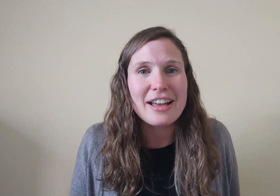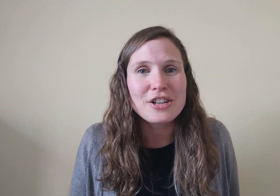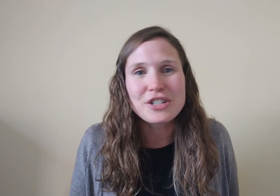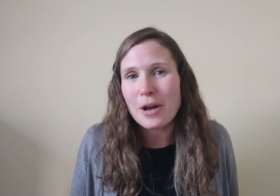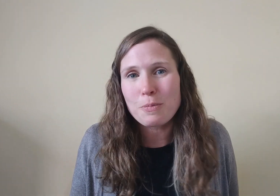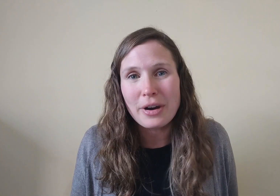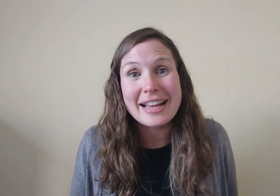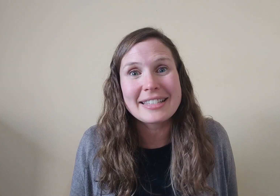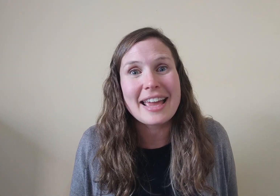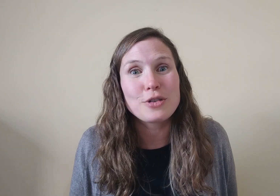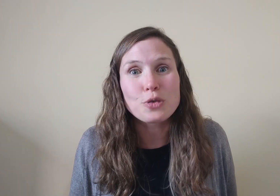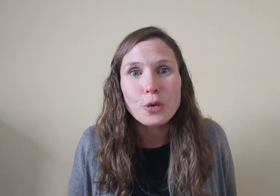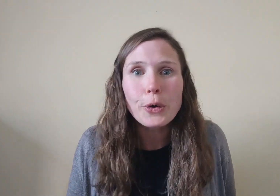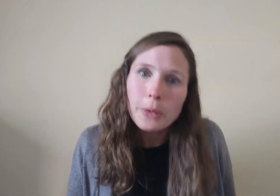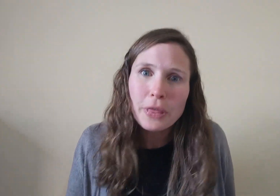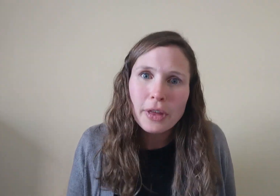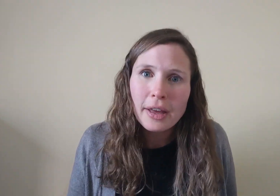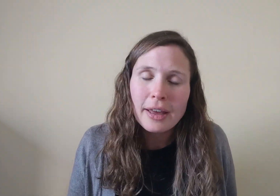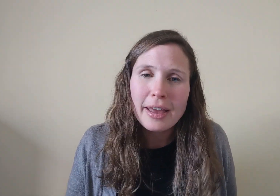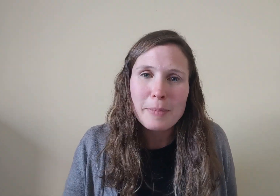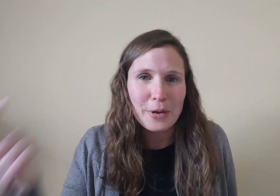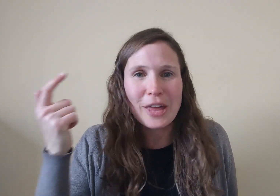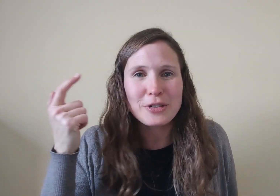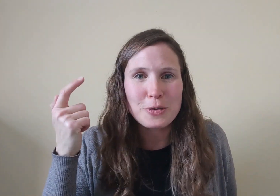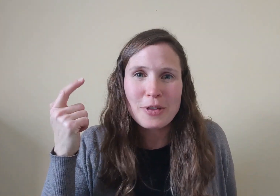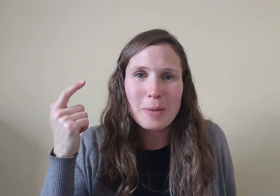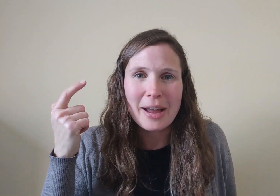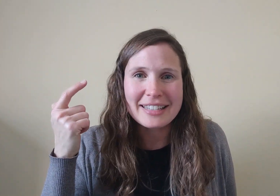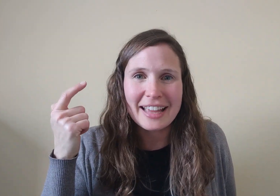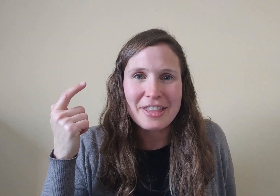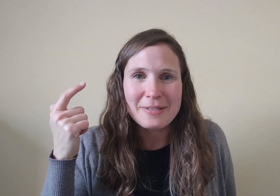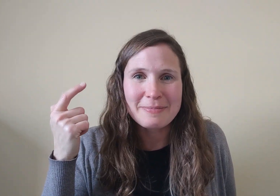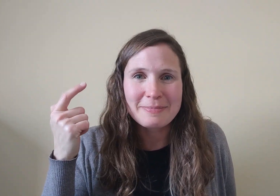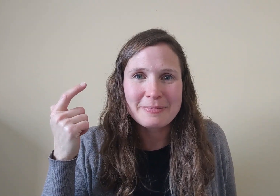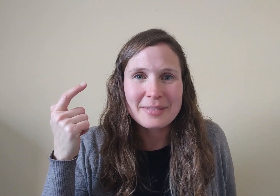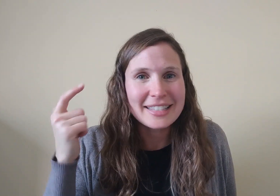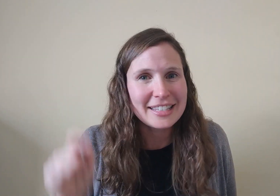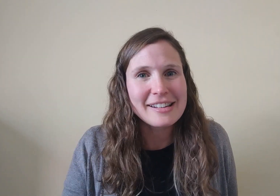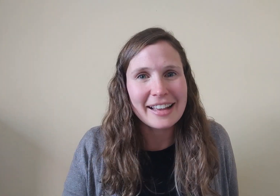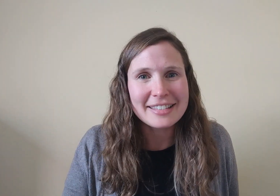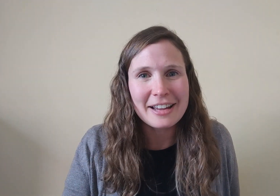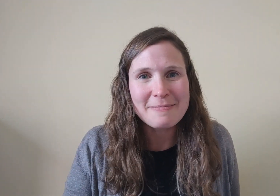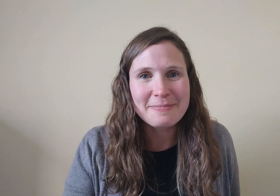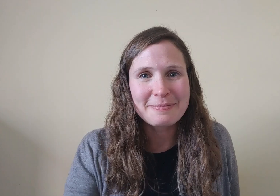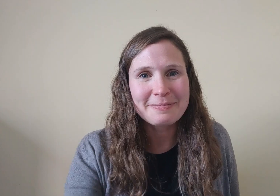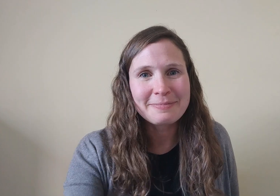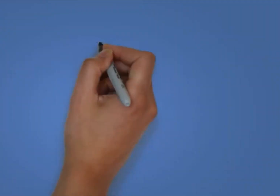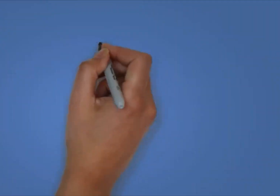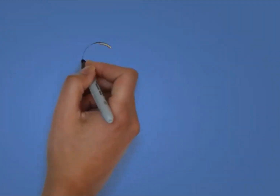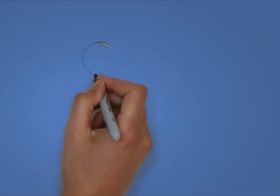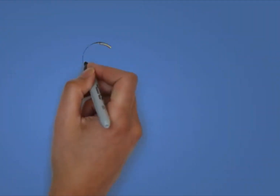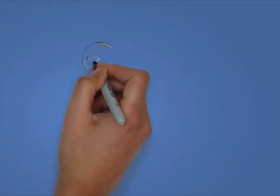and shout praise and truth and put that truth in our mind together. See you next time.